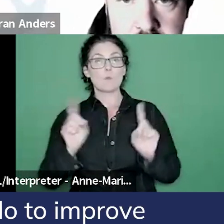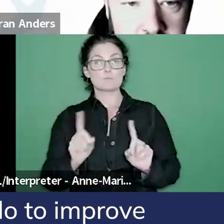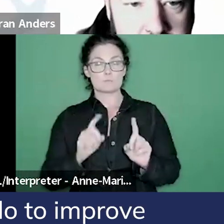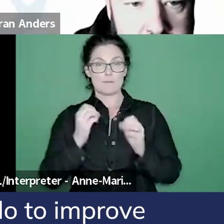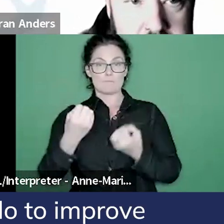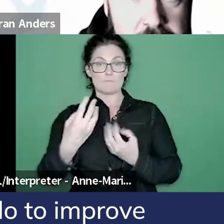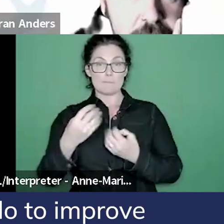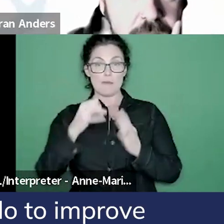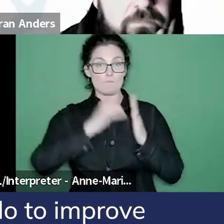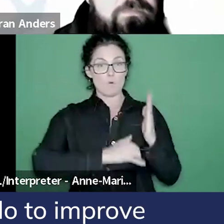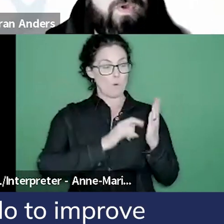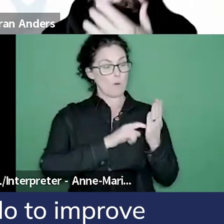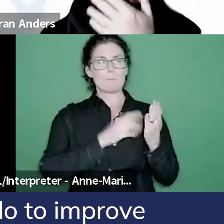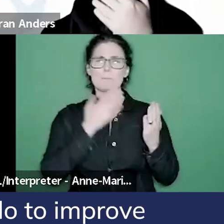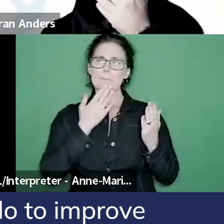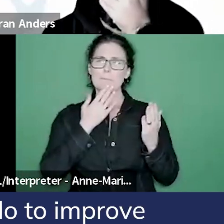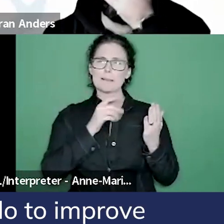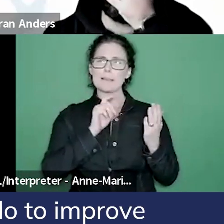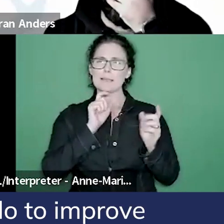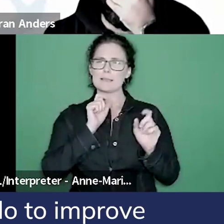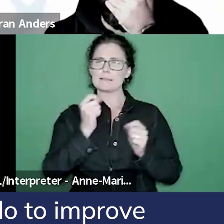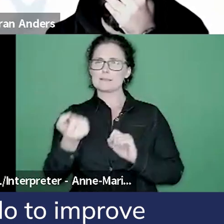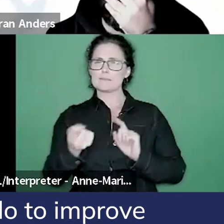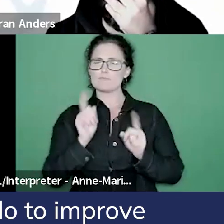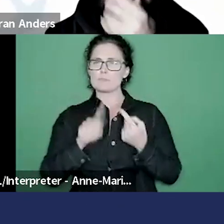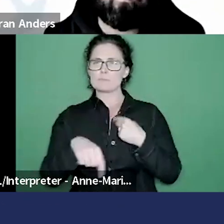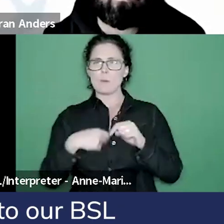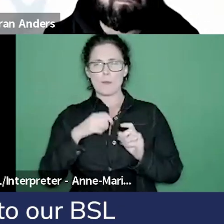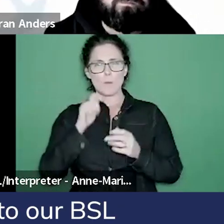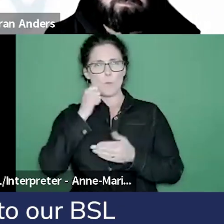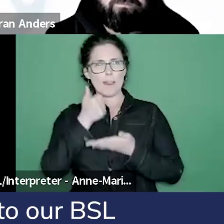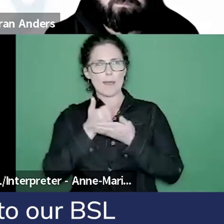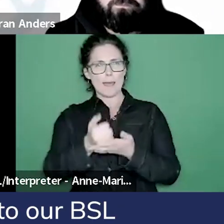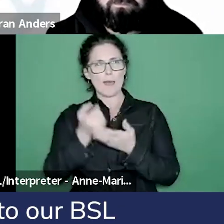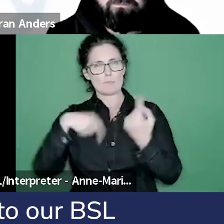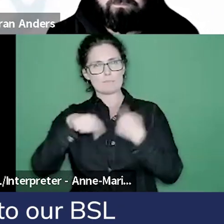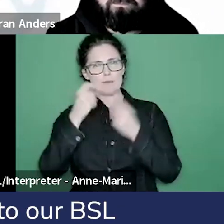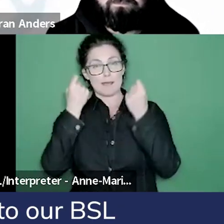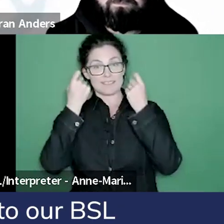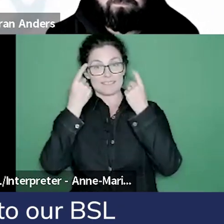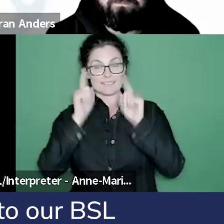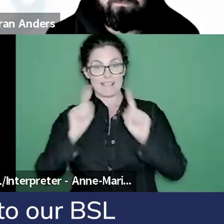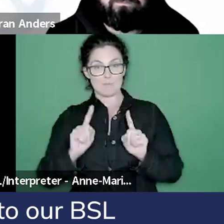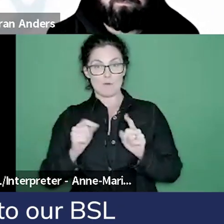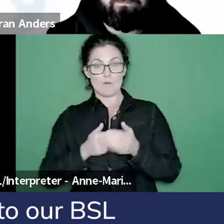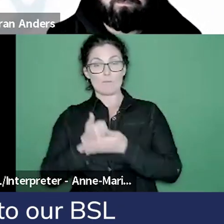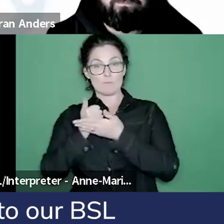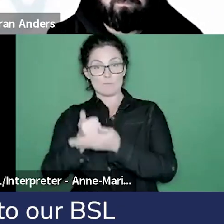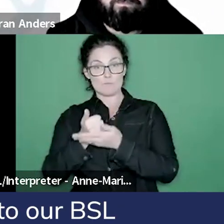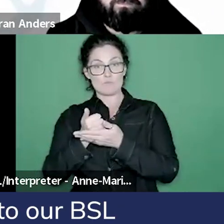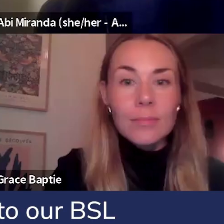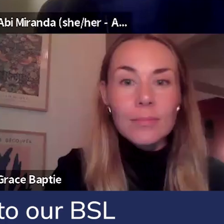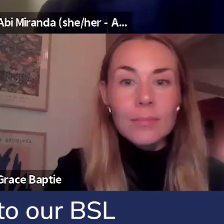what we've done well and what we can do to improve for the future webinars. And I just wanted to say a big thank you to our BSL